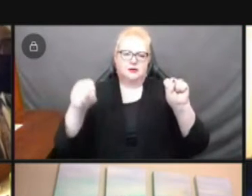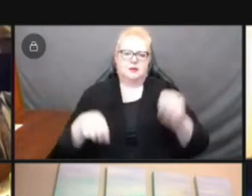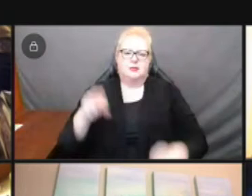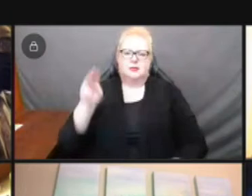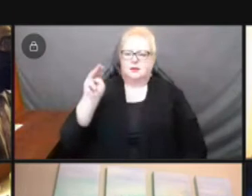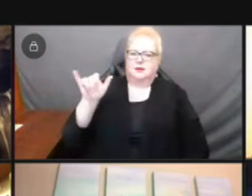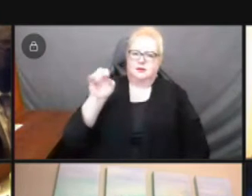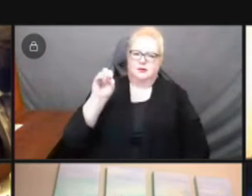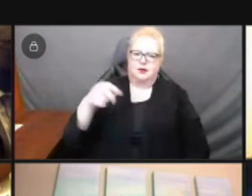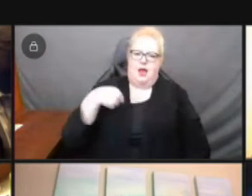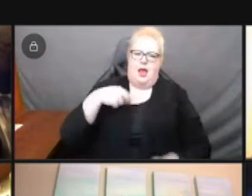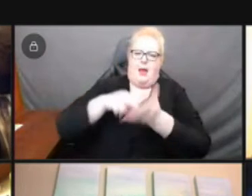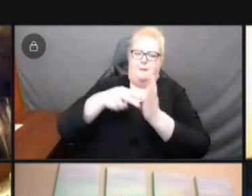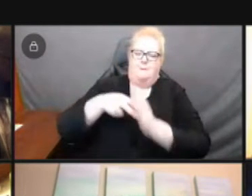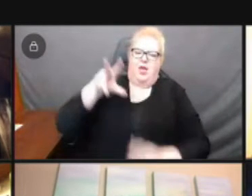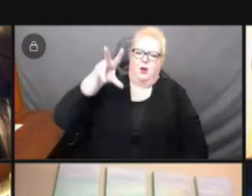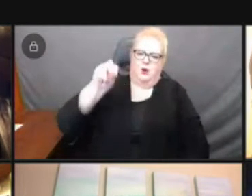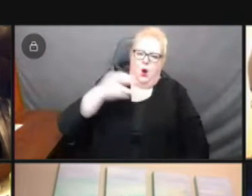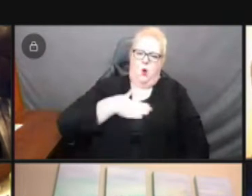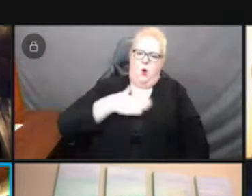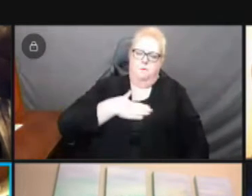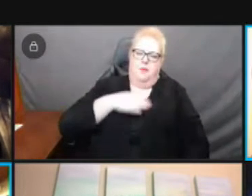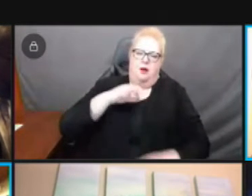I meant no, I'm sorry.